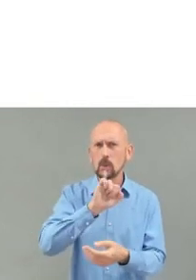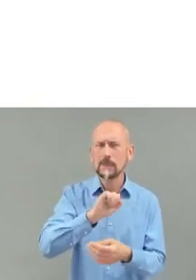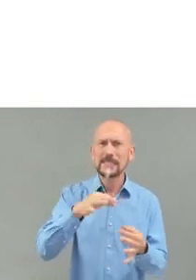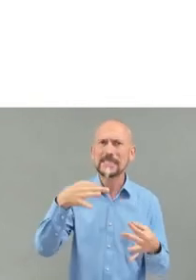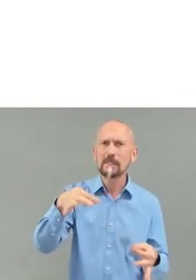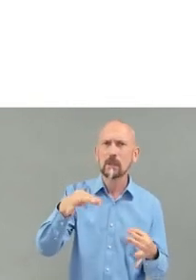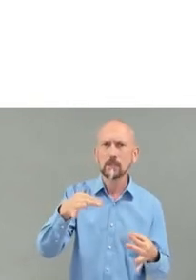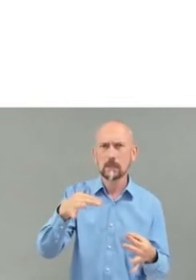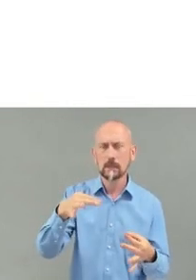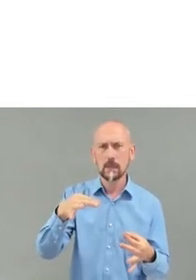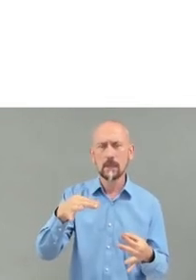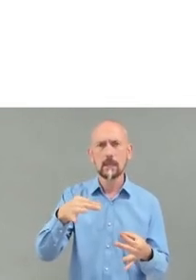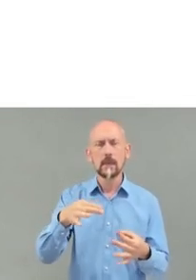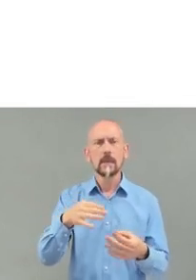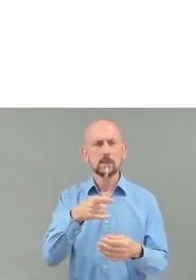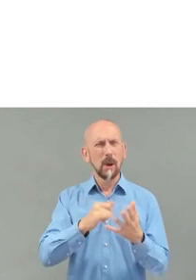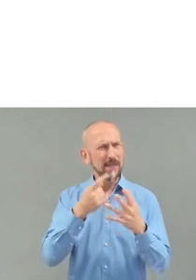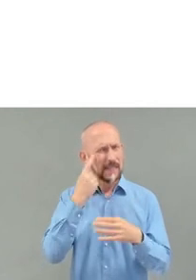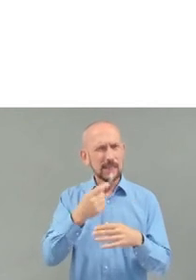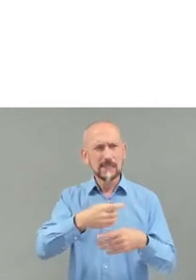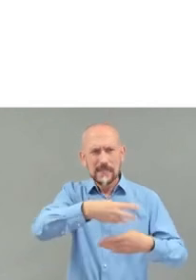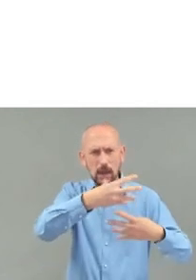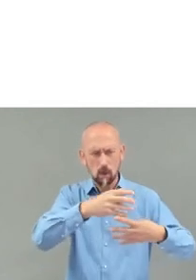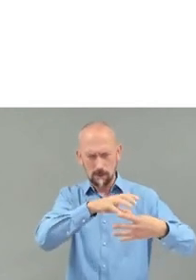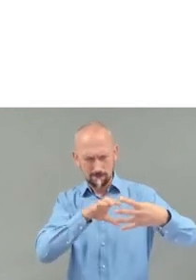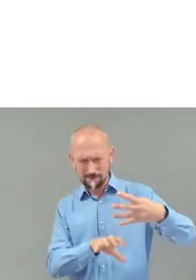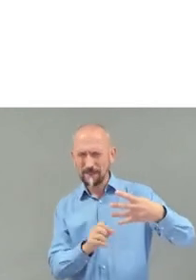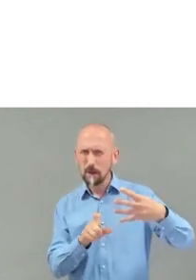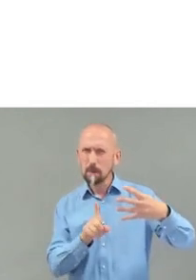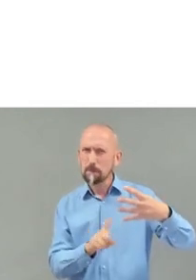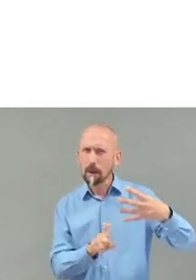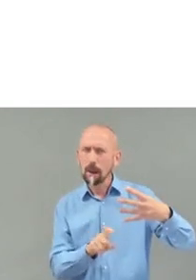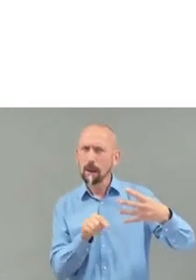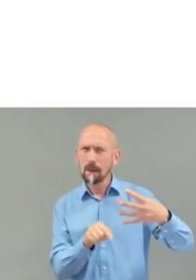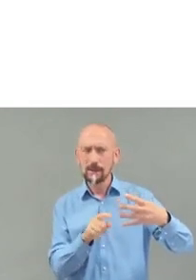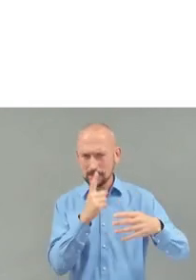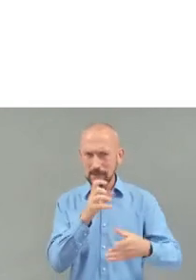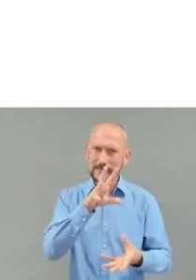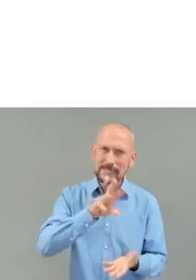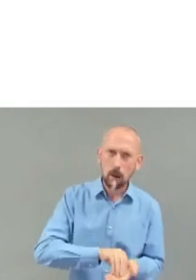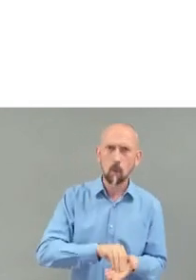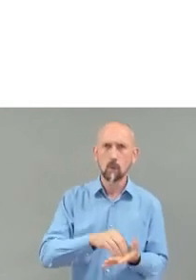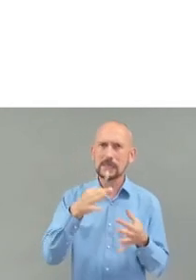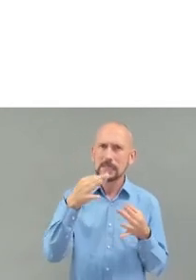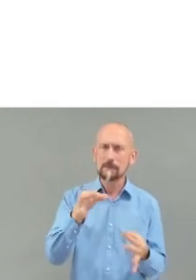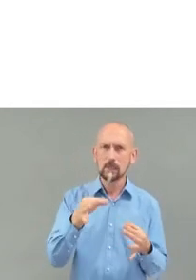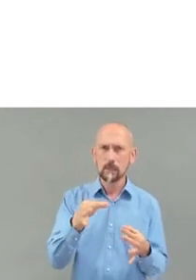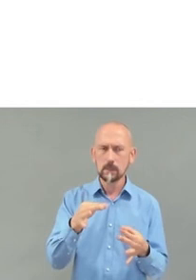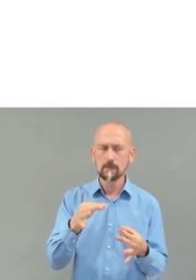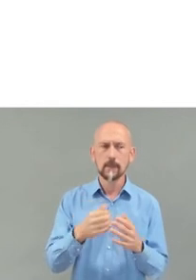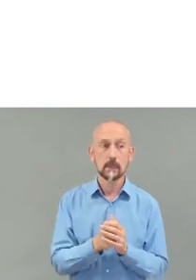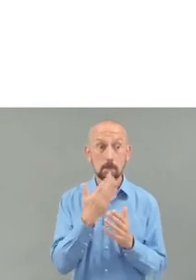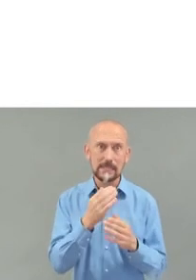window where you can click on a button to download your certificate. So do that before you leave. The recording